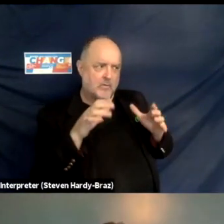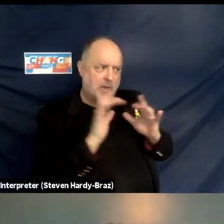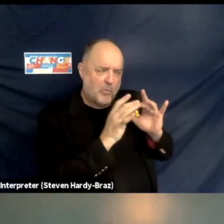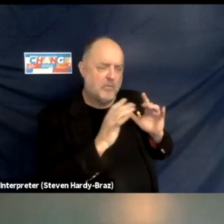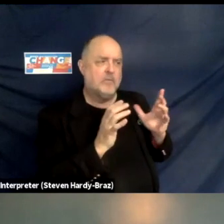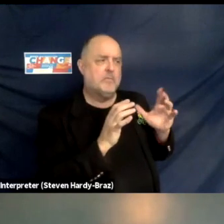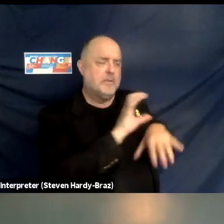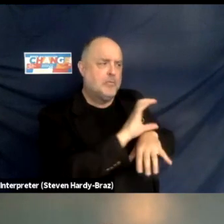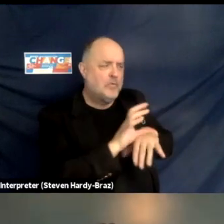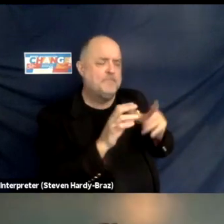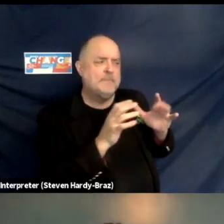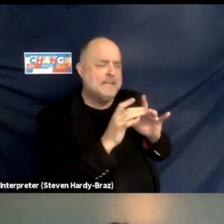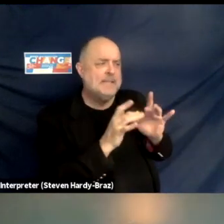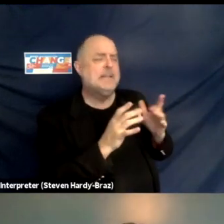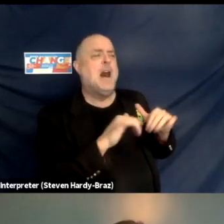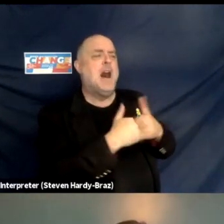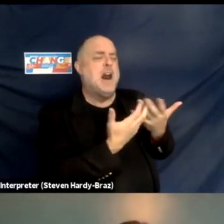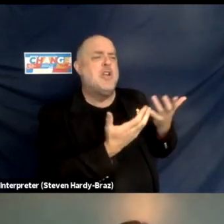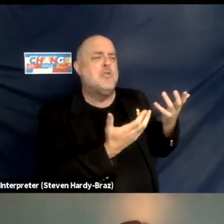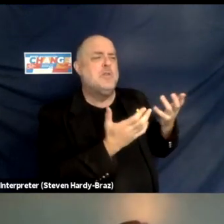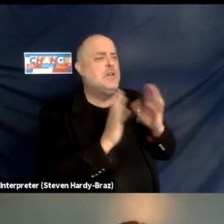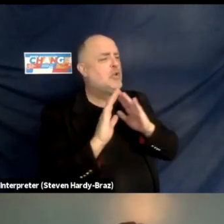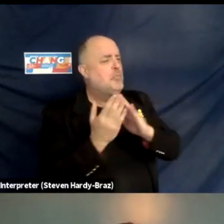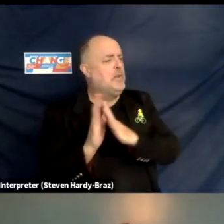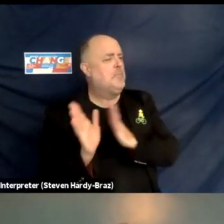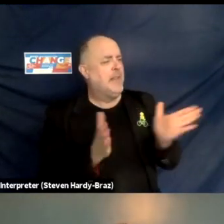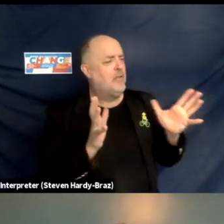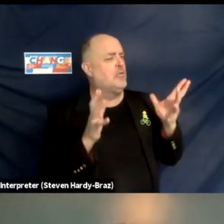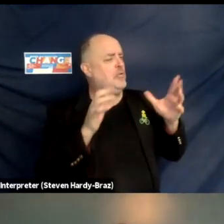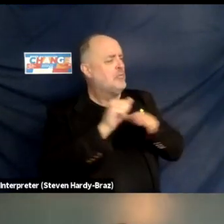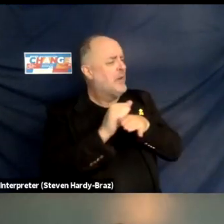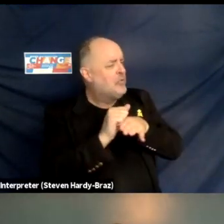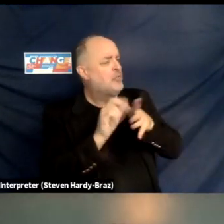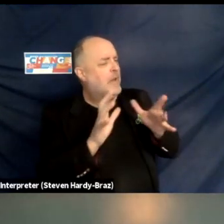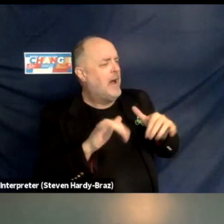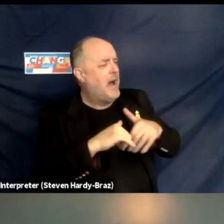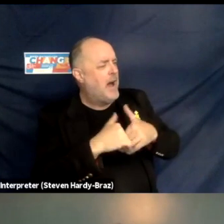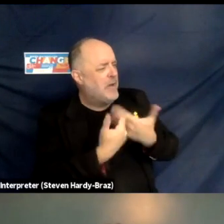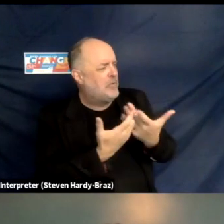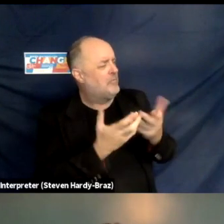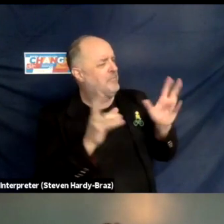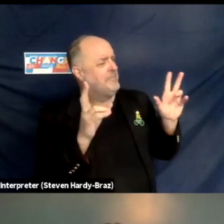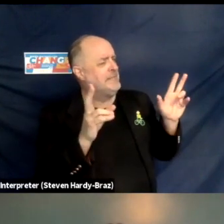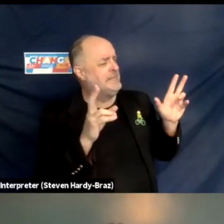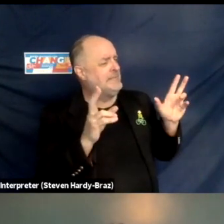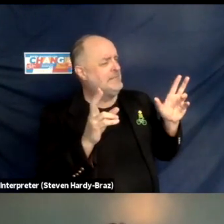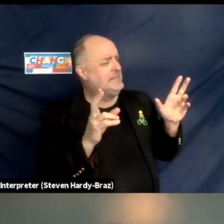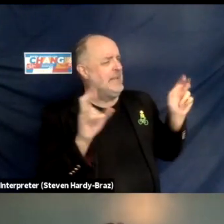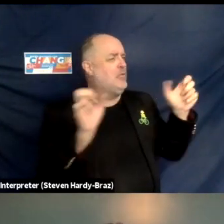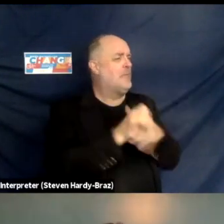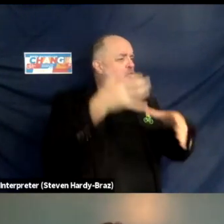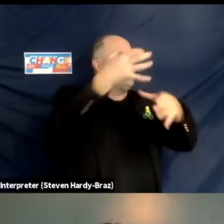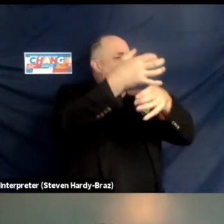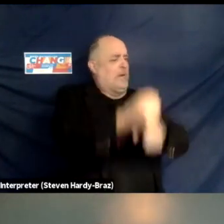communities? And for the community planners and practitioners, when there are trust issues that exist for